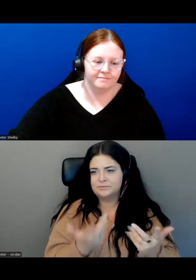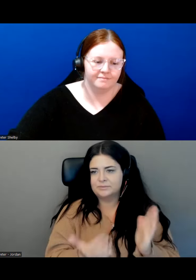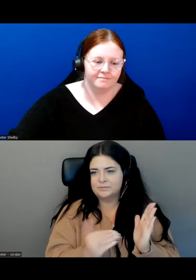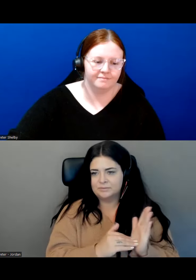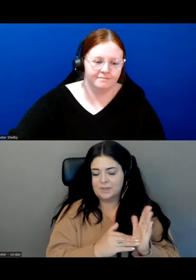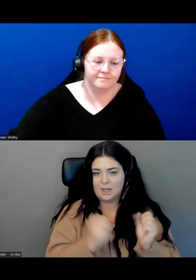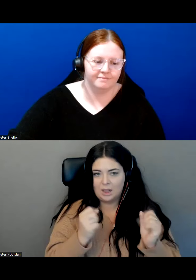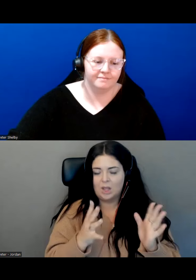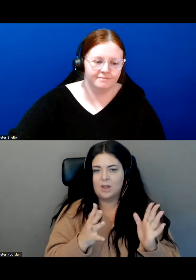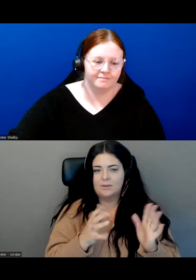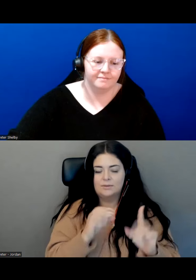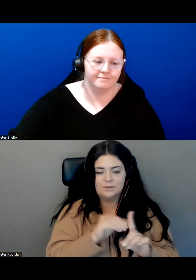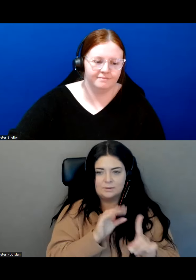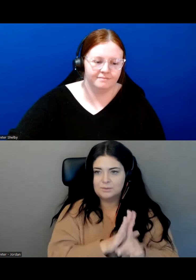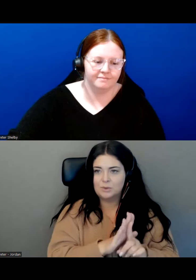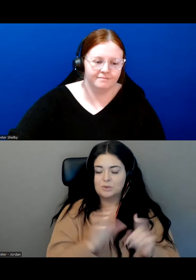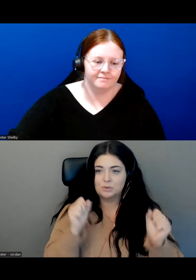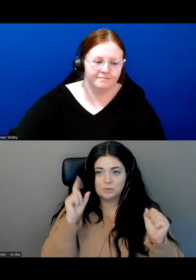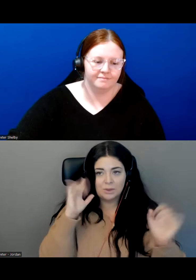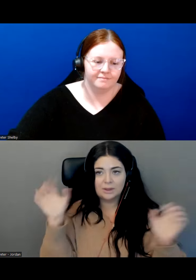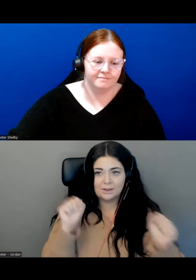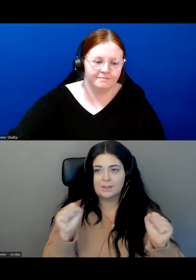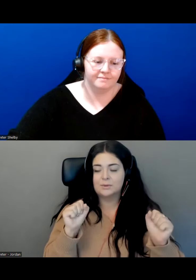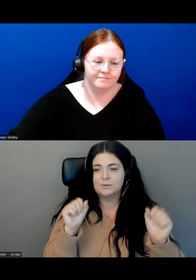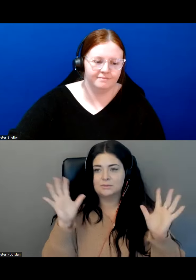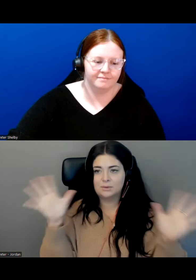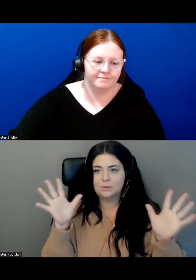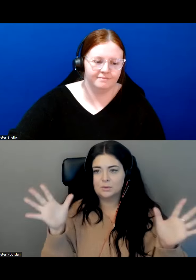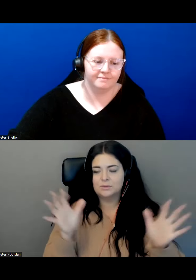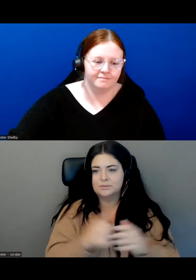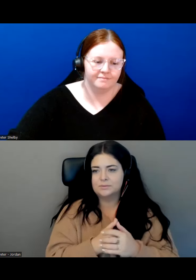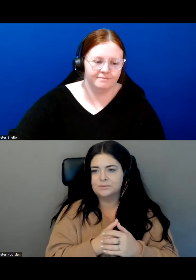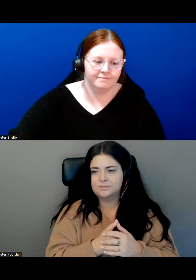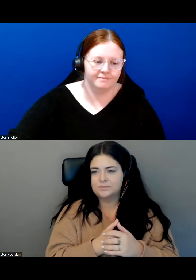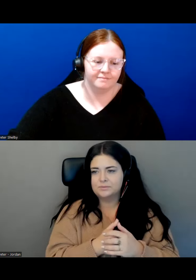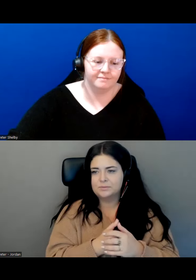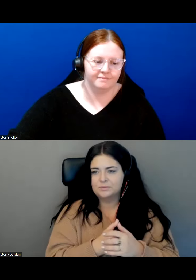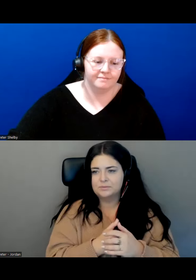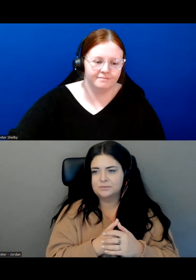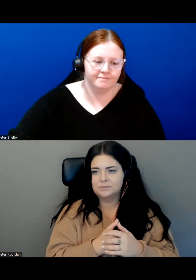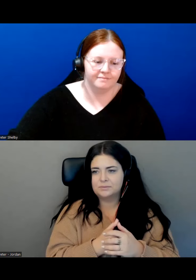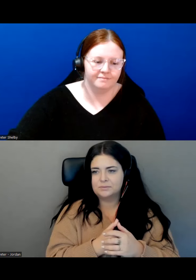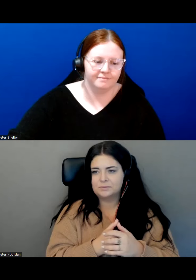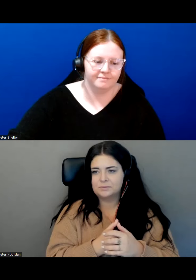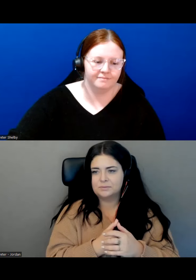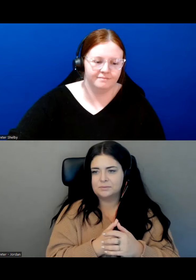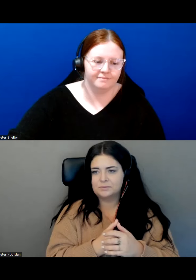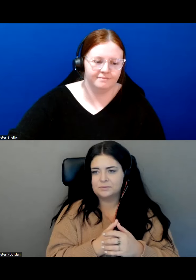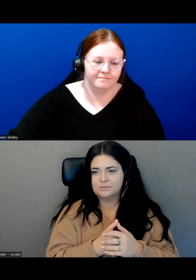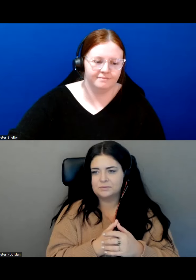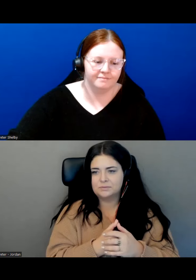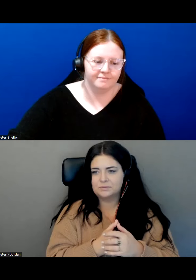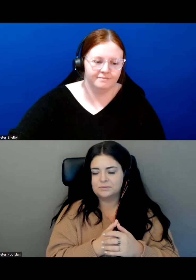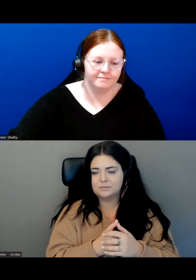noise exposure is a really big one. But yeah, like I was just going to add, if you hadn't, just the sound sensitivity piece